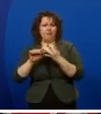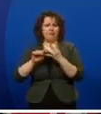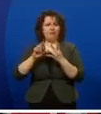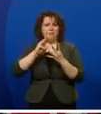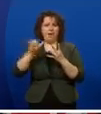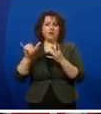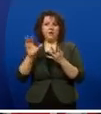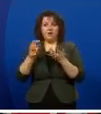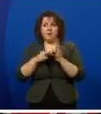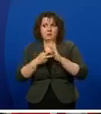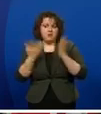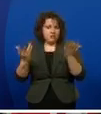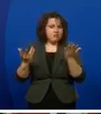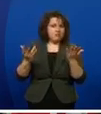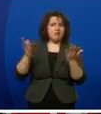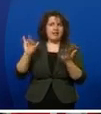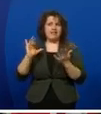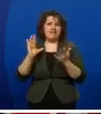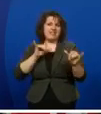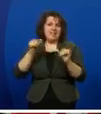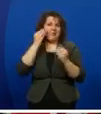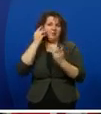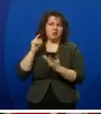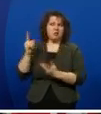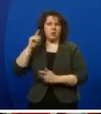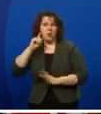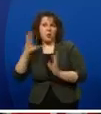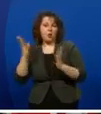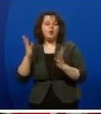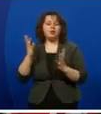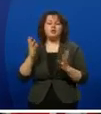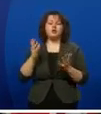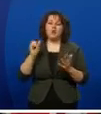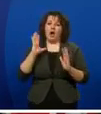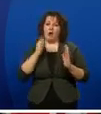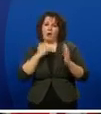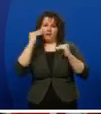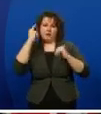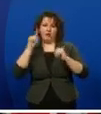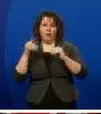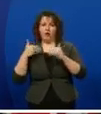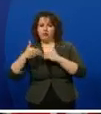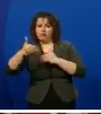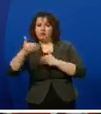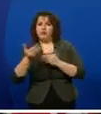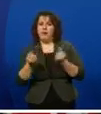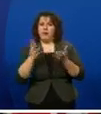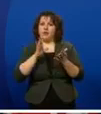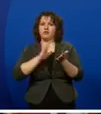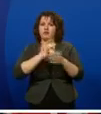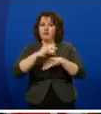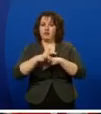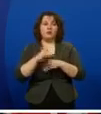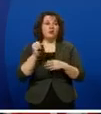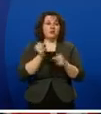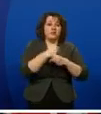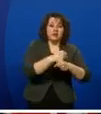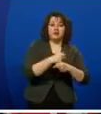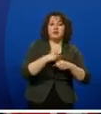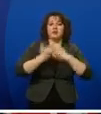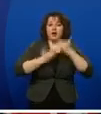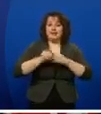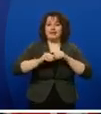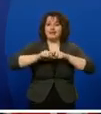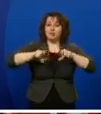indication of what we're hearing and what the expectations are for the ramp up. So manufacturers and processes and distribution centers